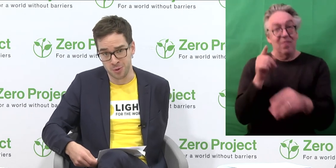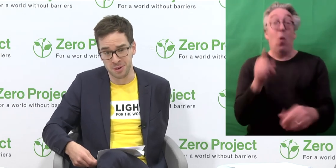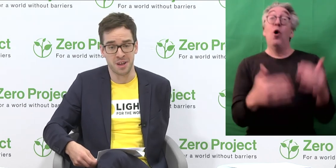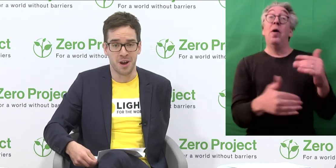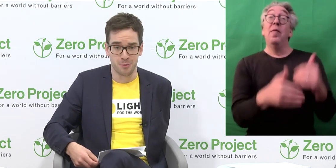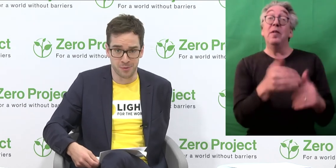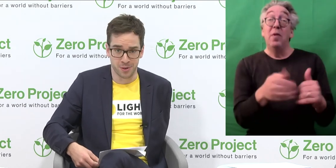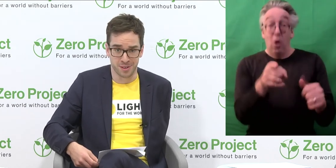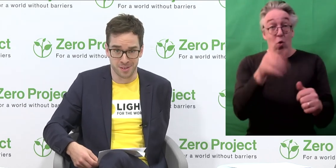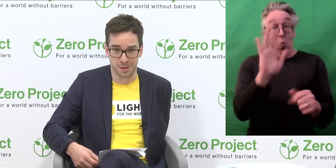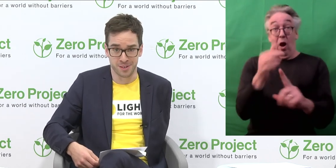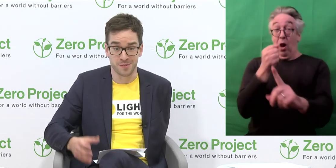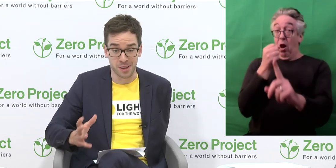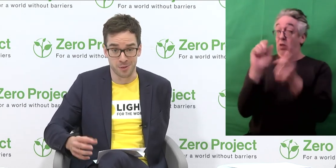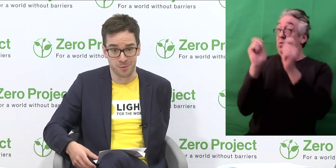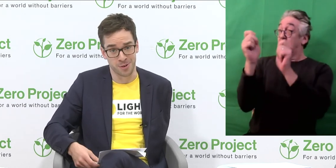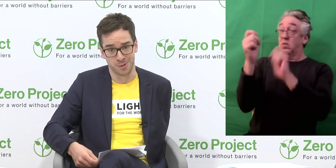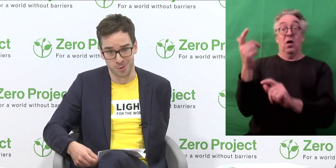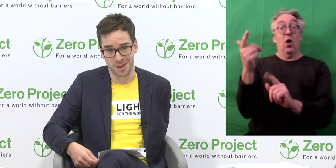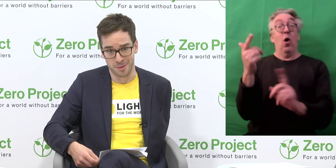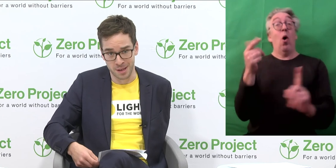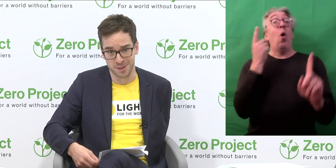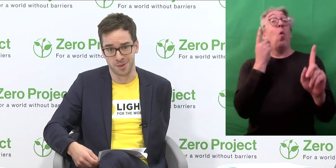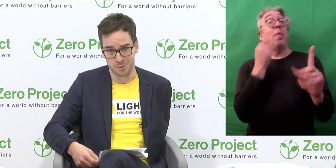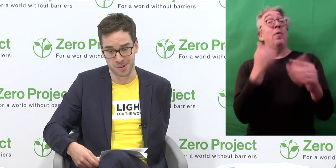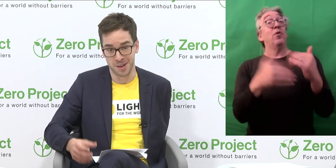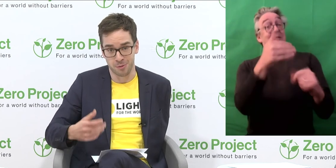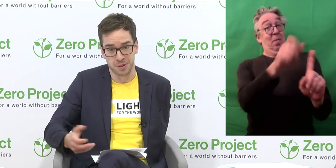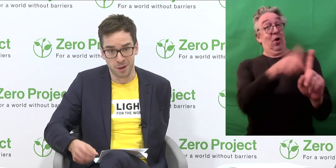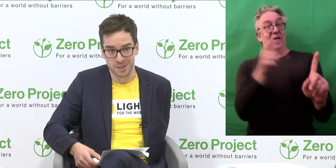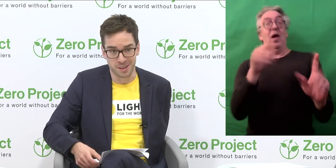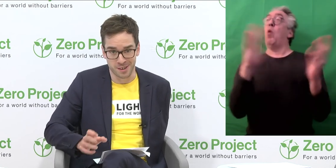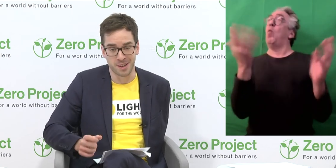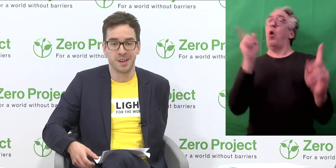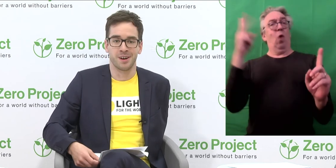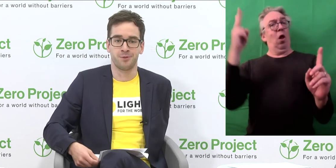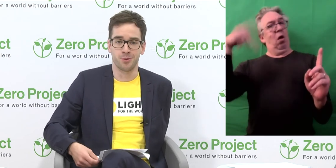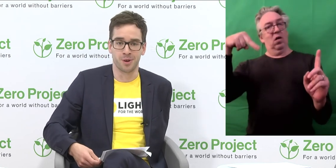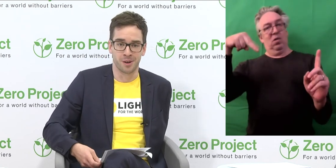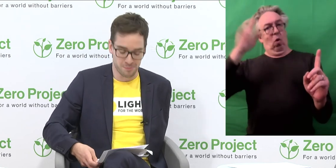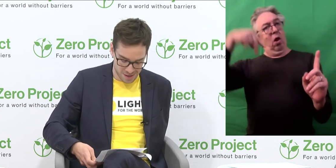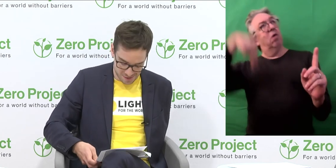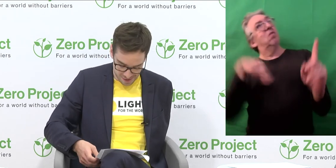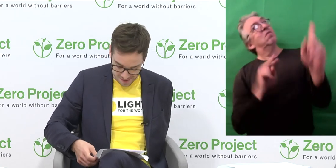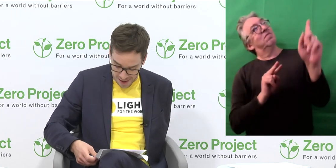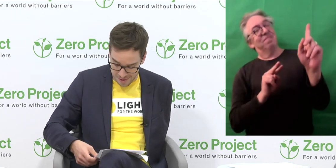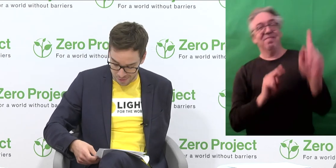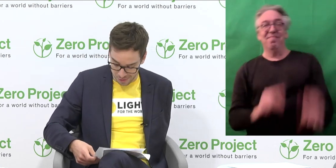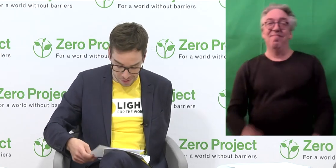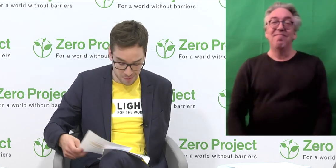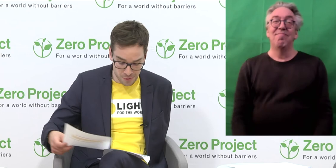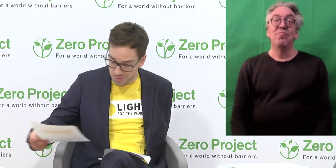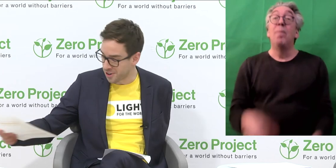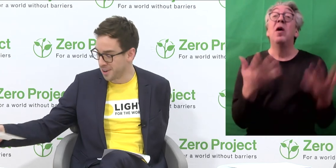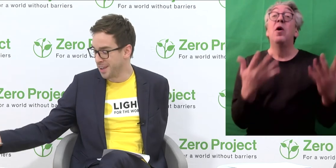on women with disabilities. Thank you for your amazing work. We will now take a few minutes time to